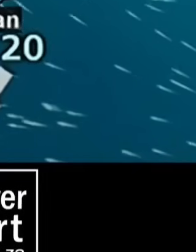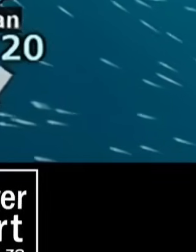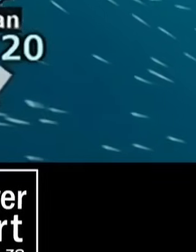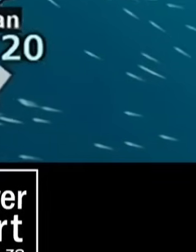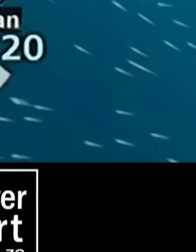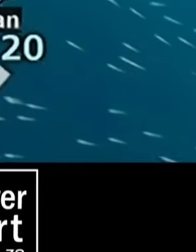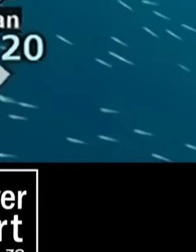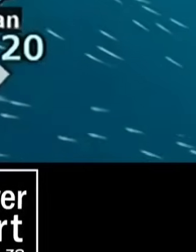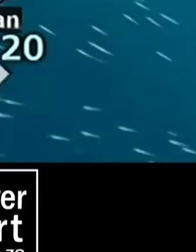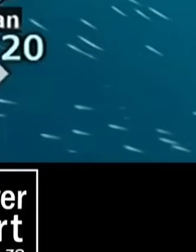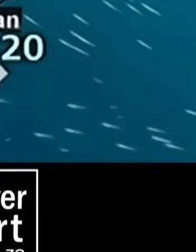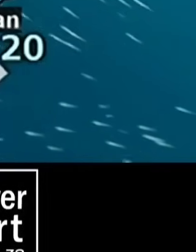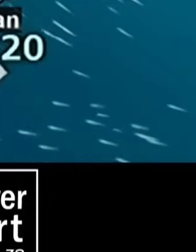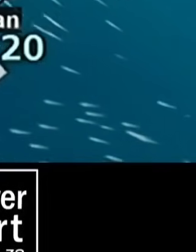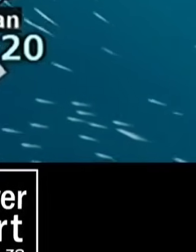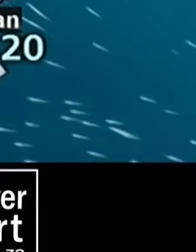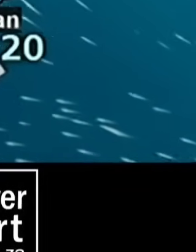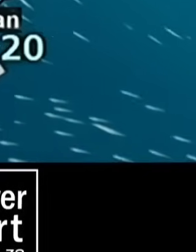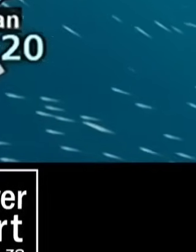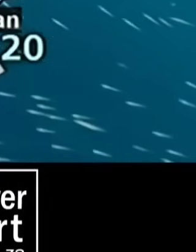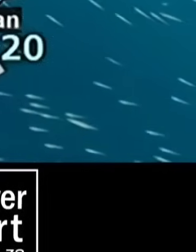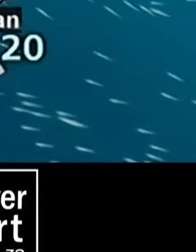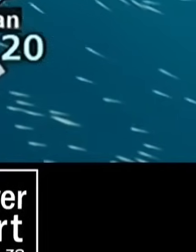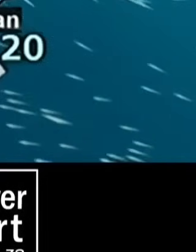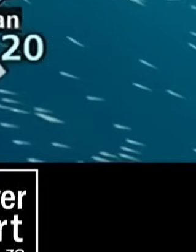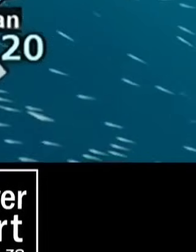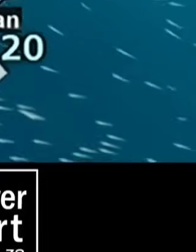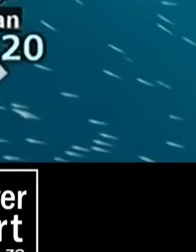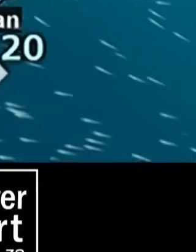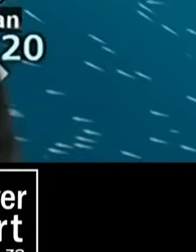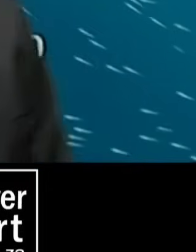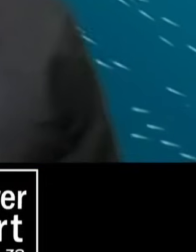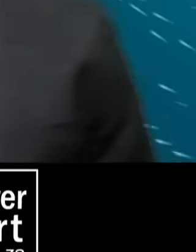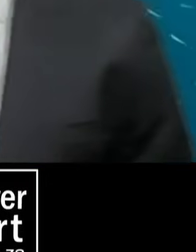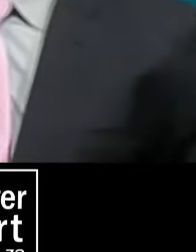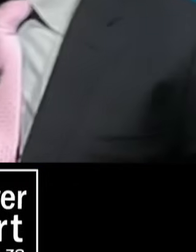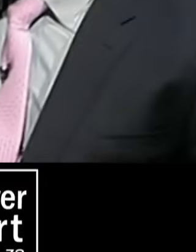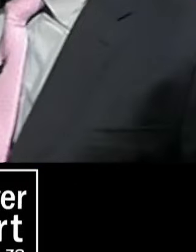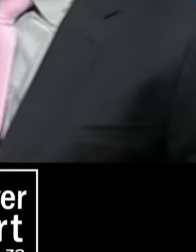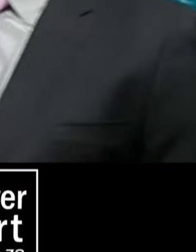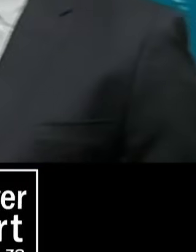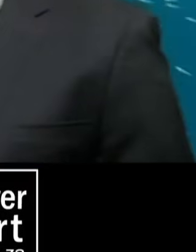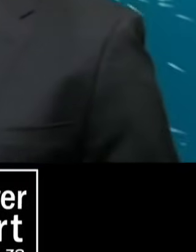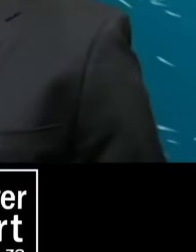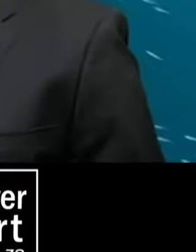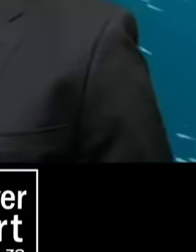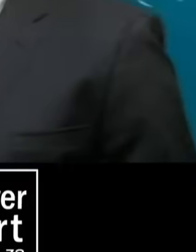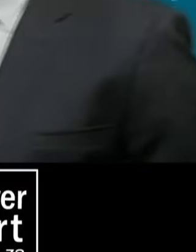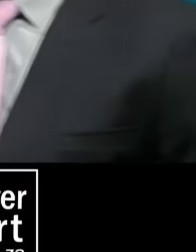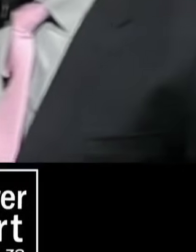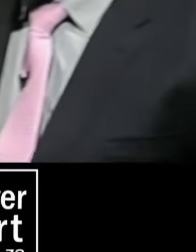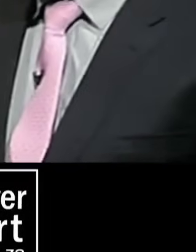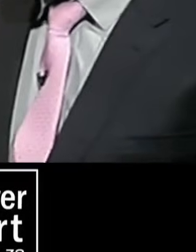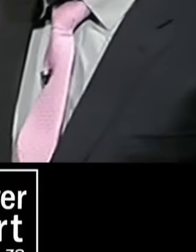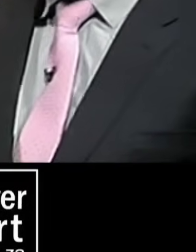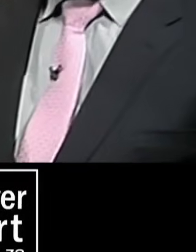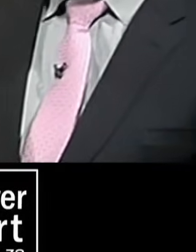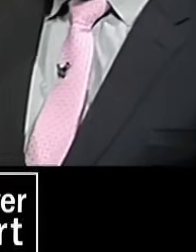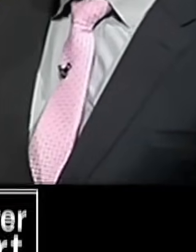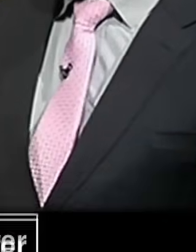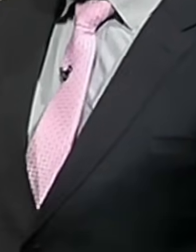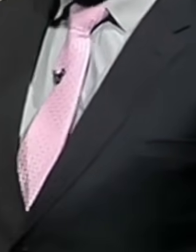go seng dibakeng tseo tsa Mpumalanga ka stara hona KwaZulu-Natal a tla re sebile ba ka tsa bophirima le teng o tla nobele mohudi mme ha re shebile bona bosuma